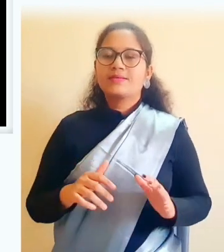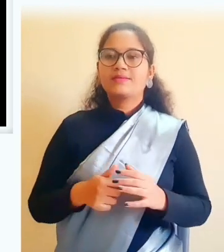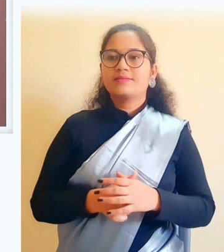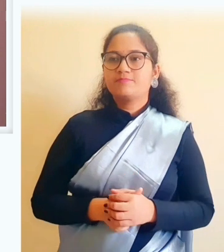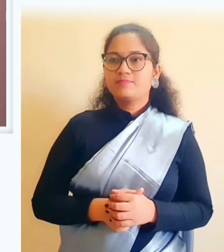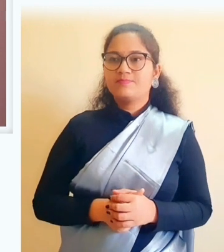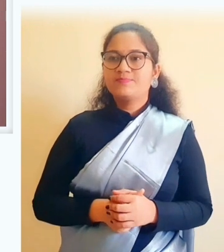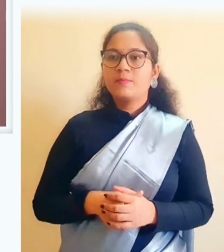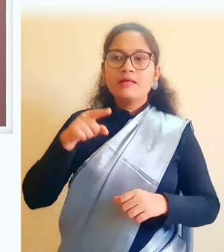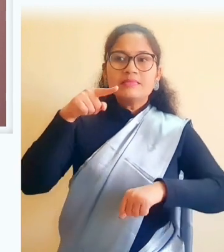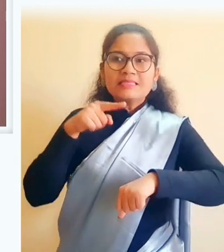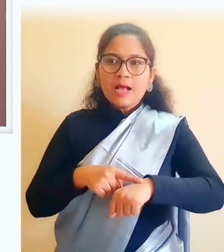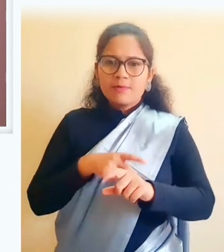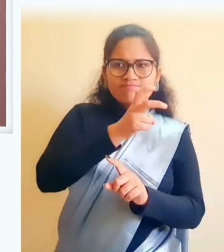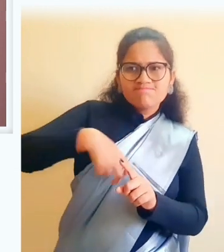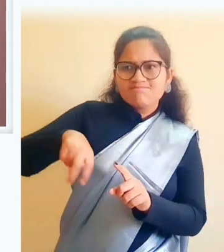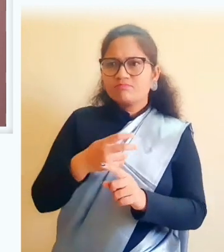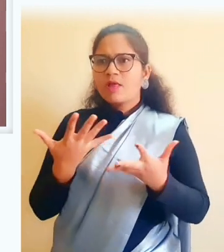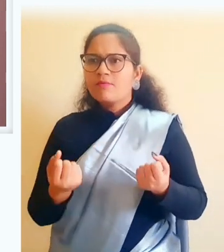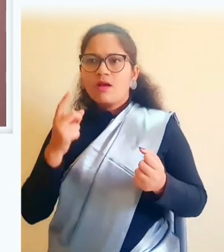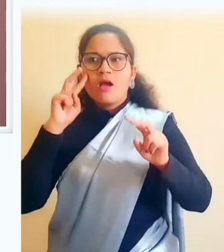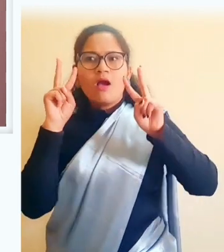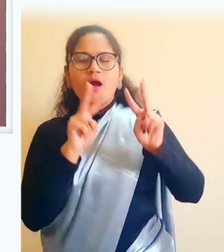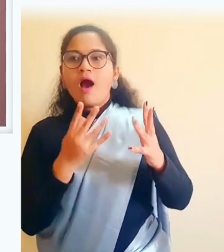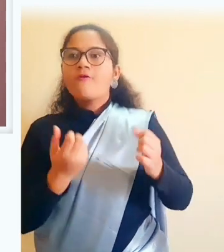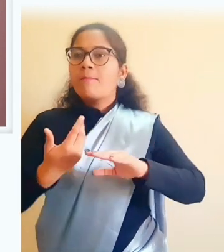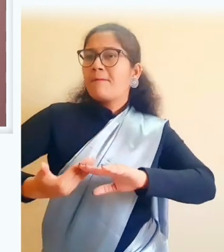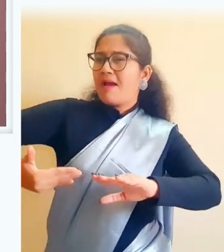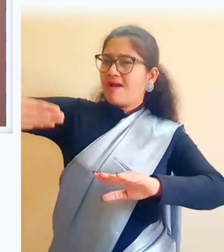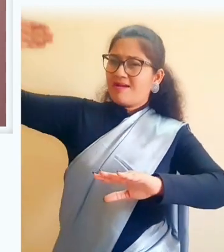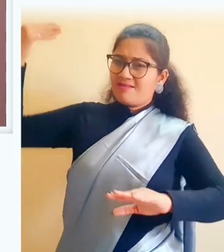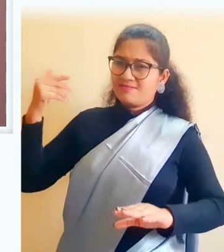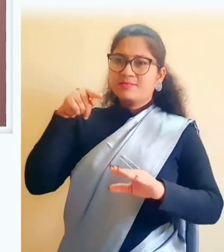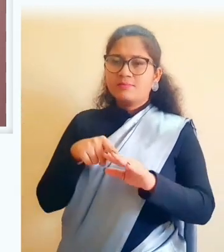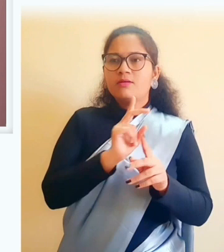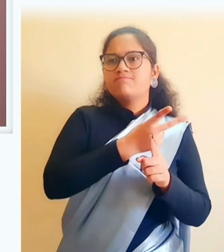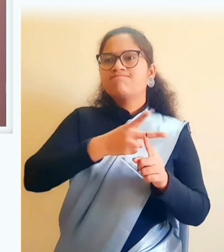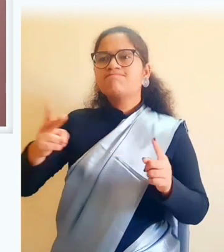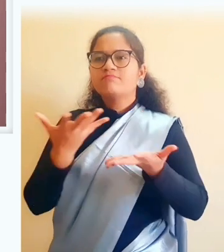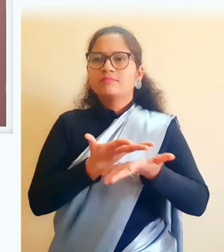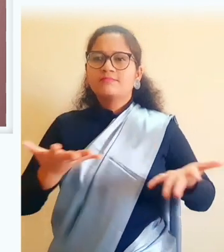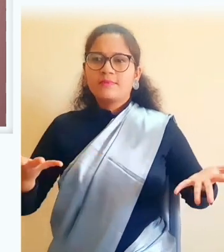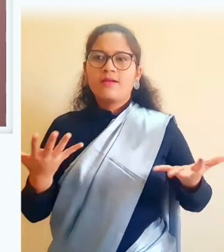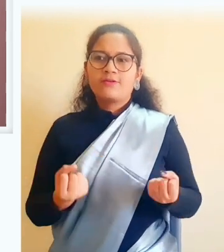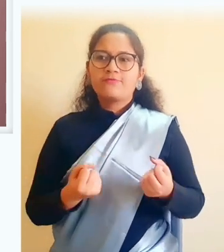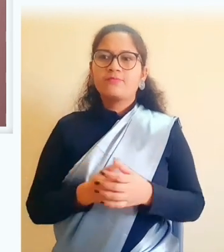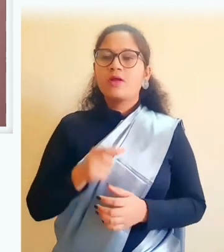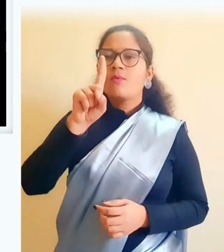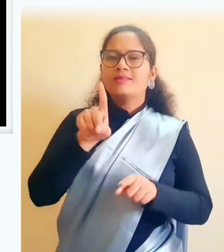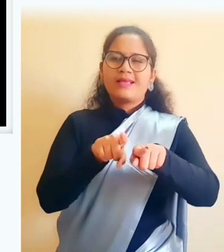heritage. This dual role can also be found in much earlier recordings of other pyramidal structures as